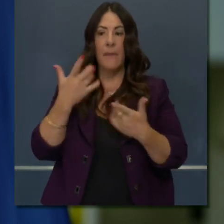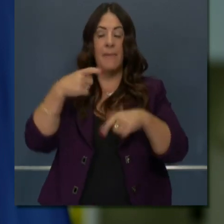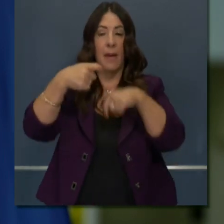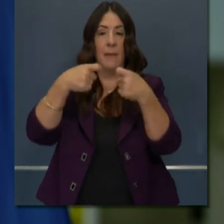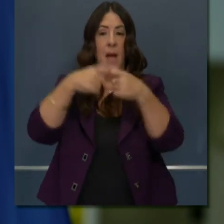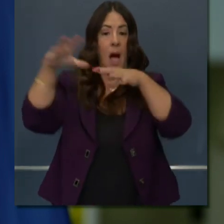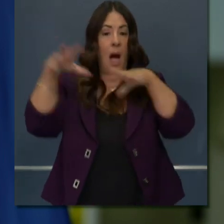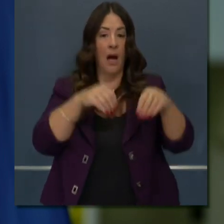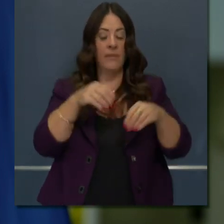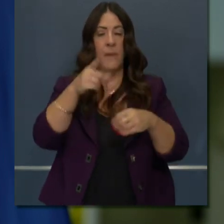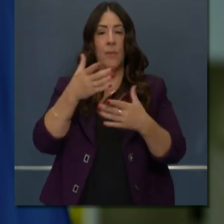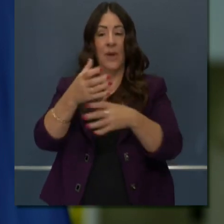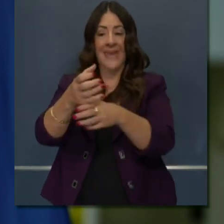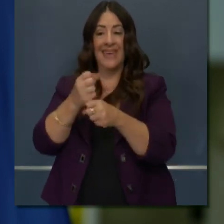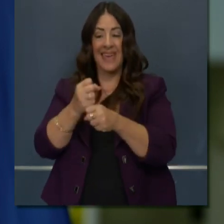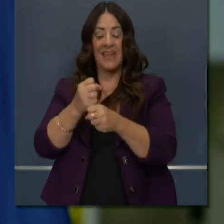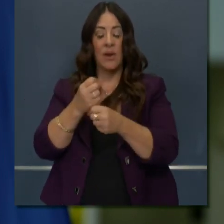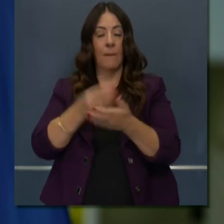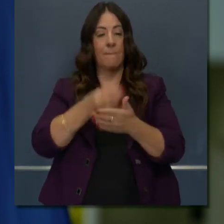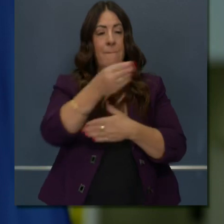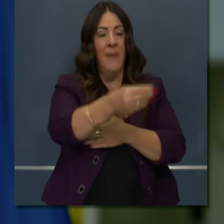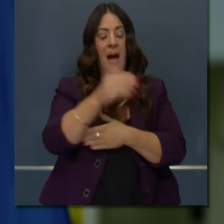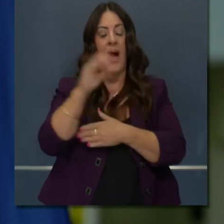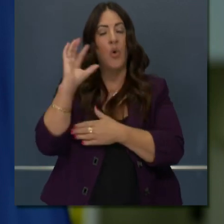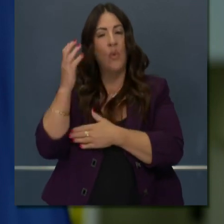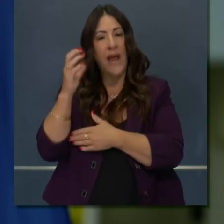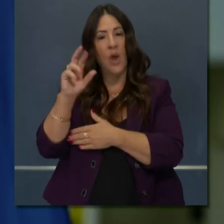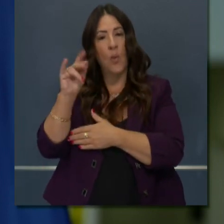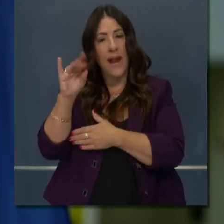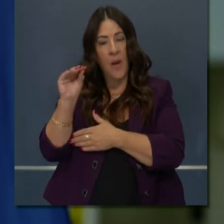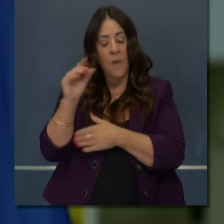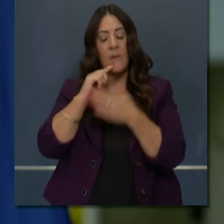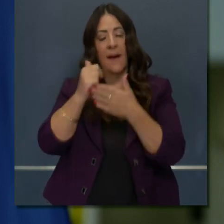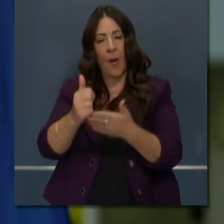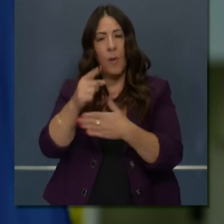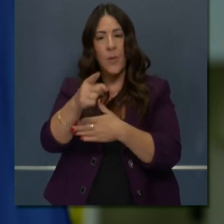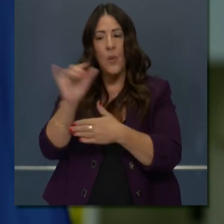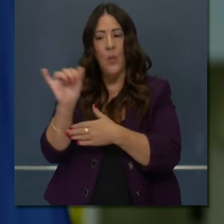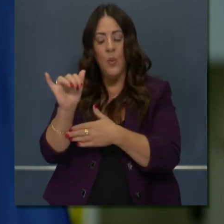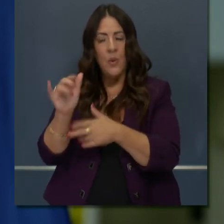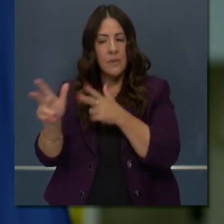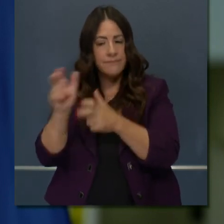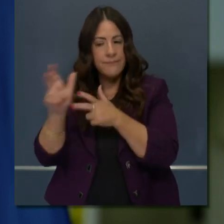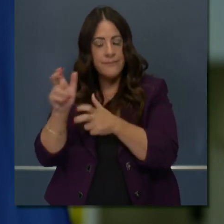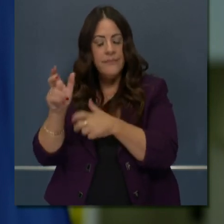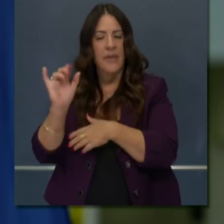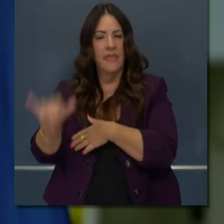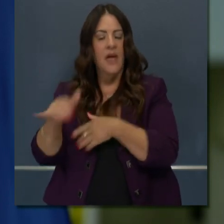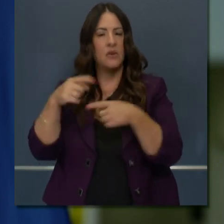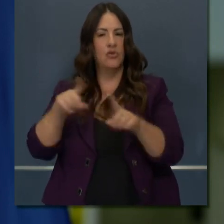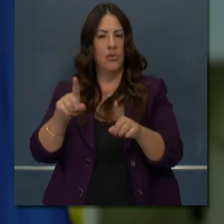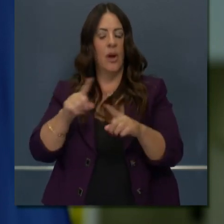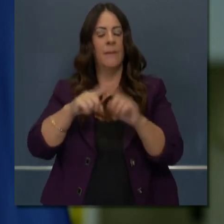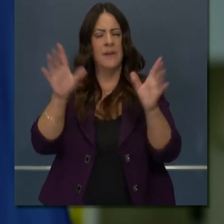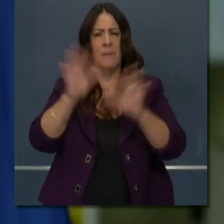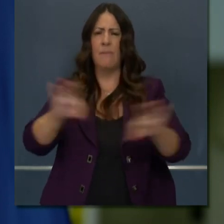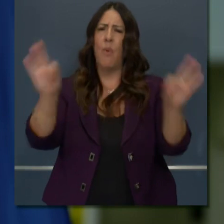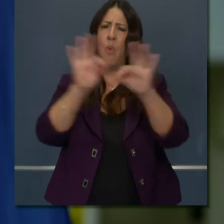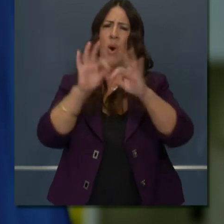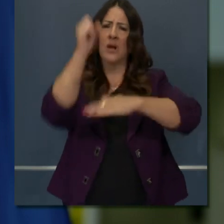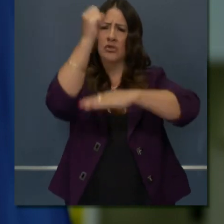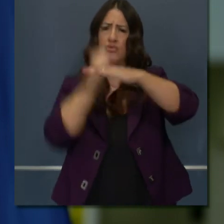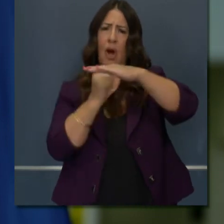house. So yes, drop cover and hold on, but remember, you need to prepare before